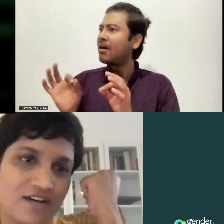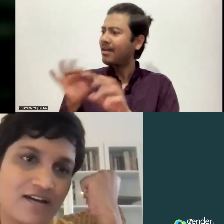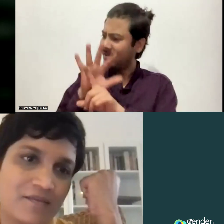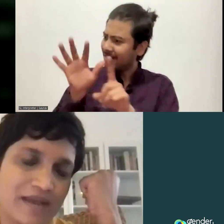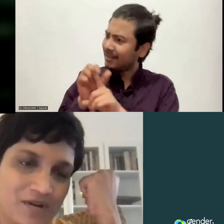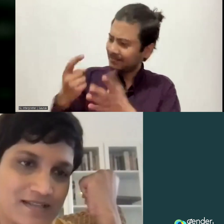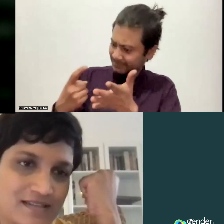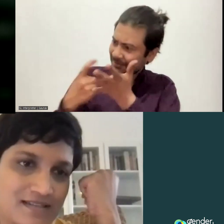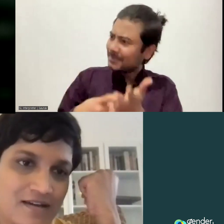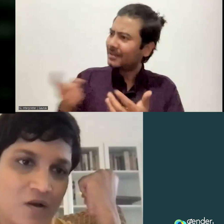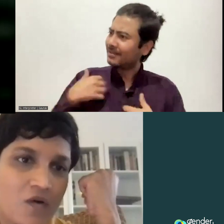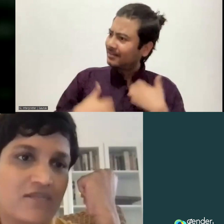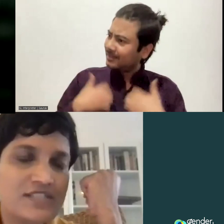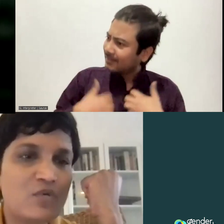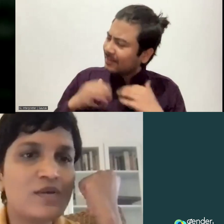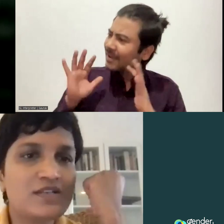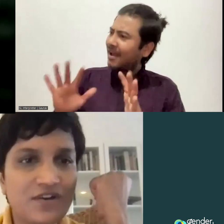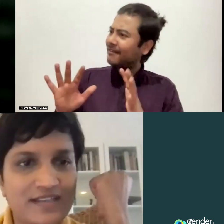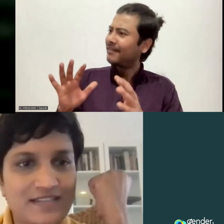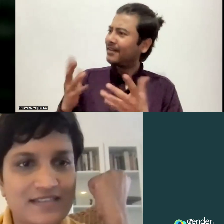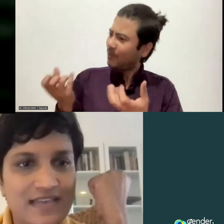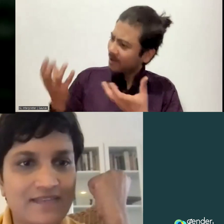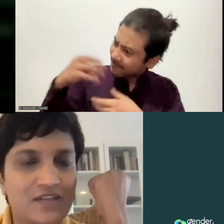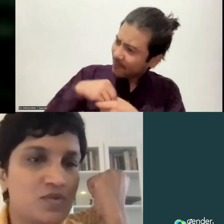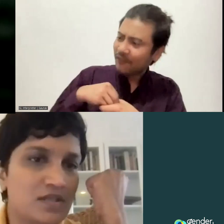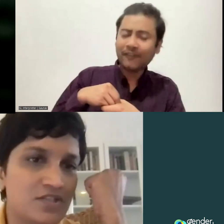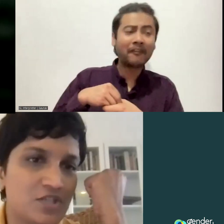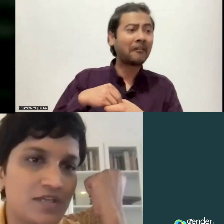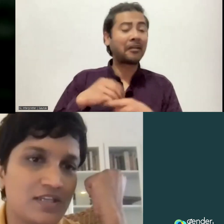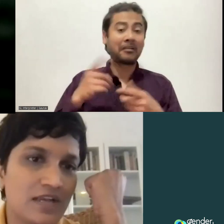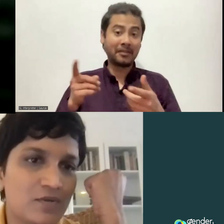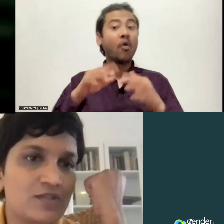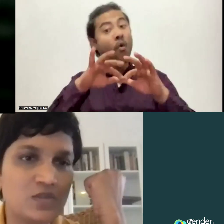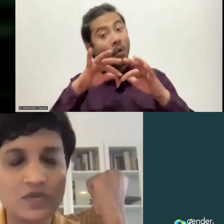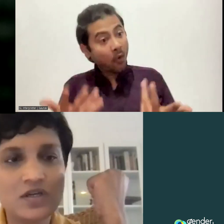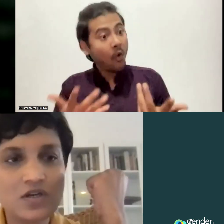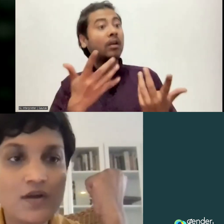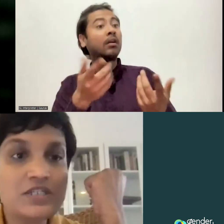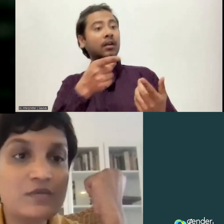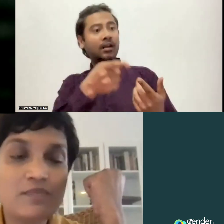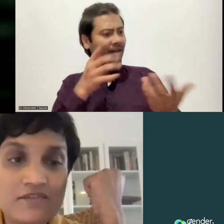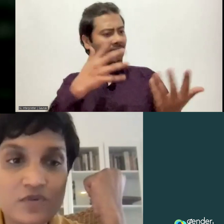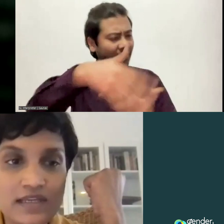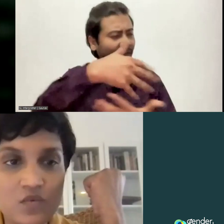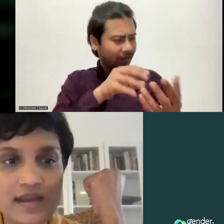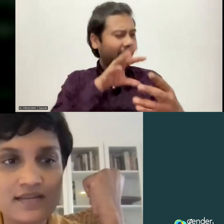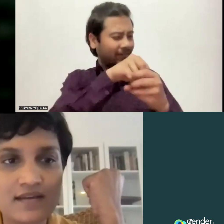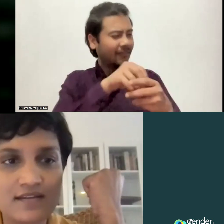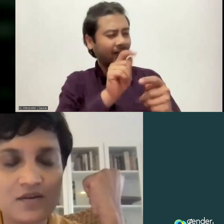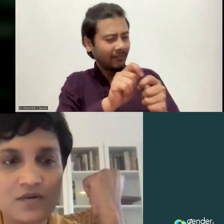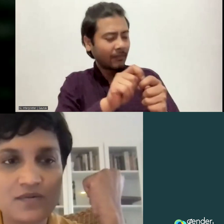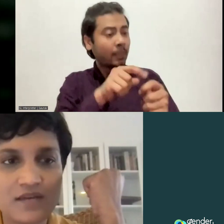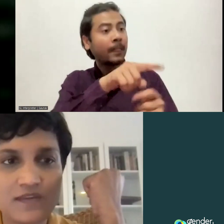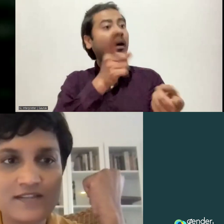of embrace it, or if it's a moment of crisis and they do turn to you and you're able to contribute, but being fully aware